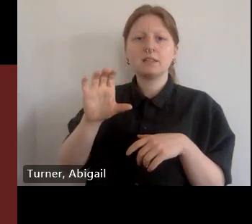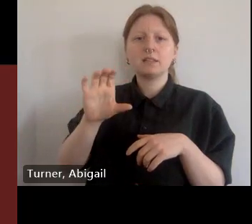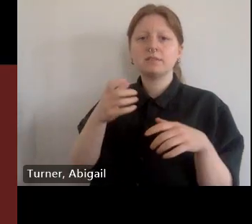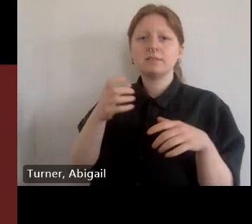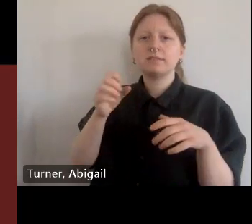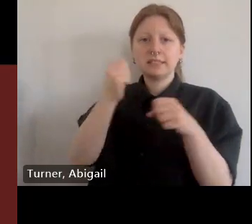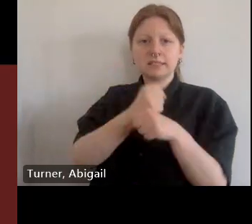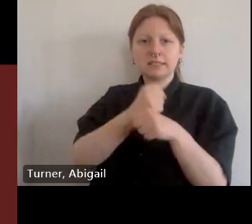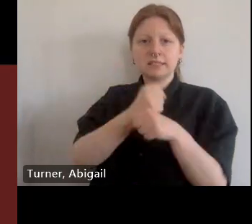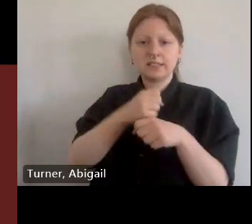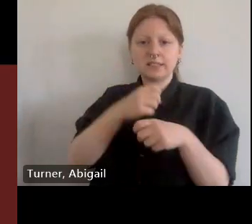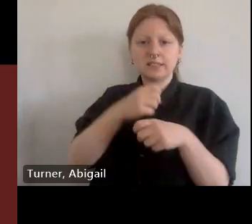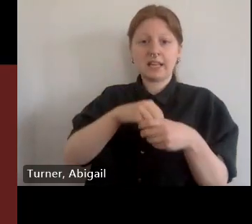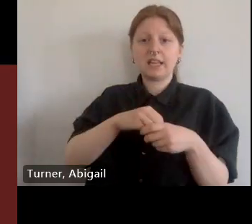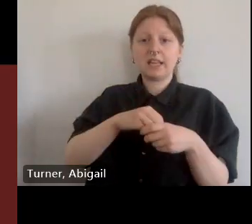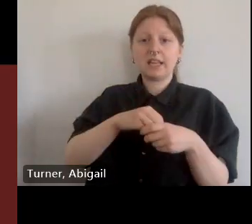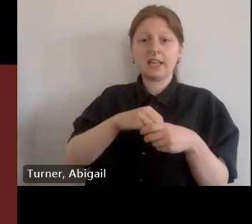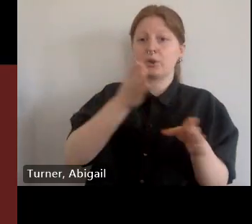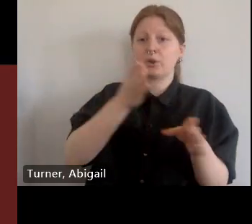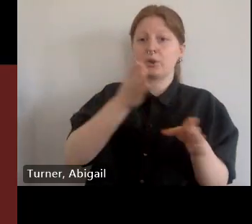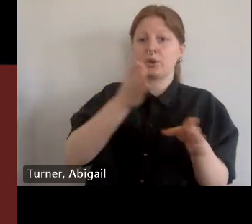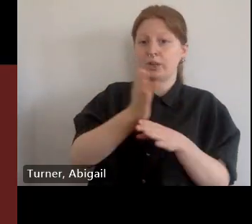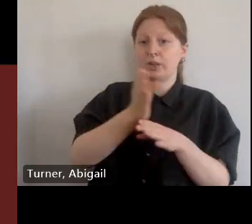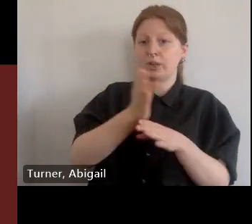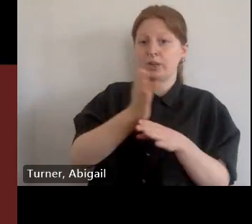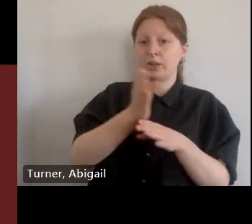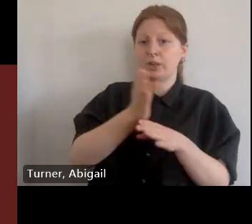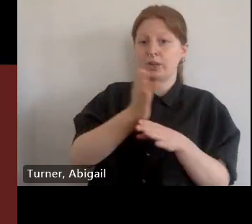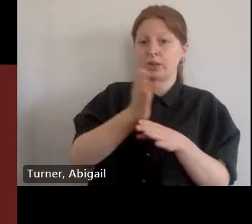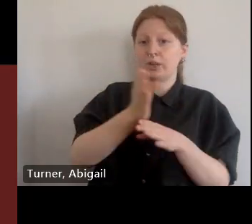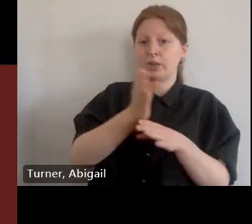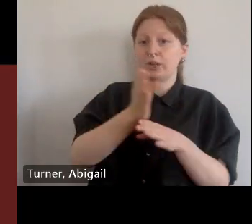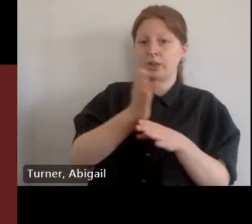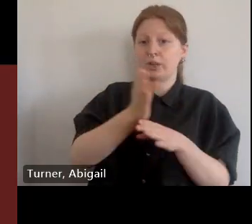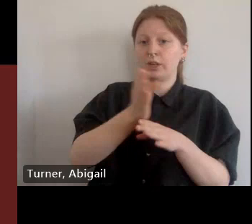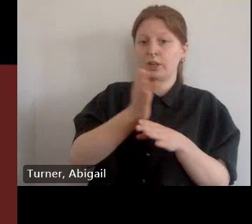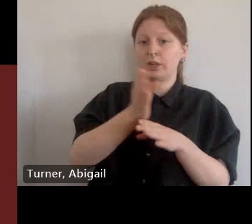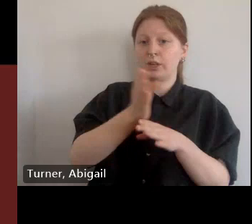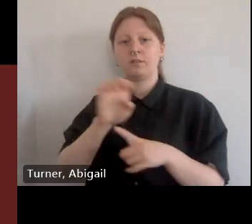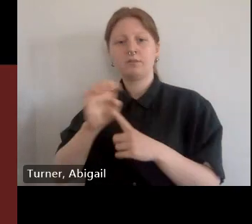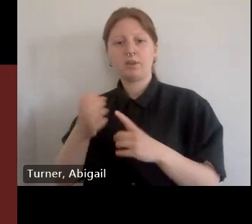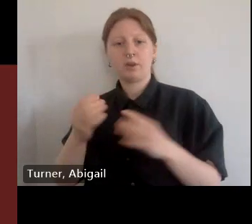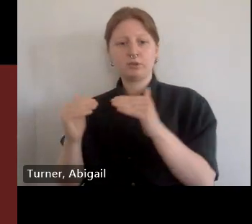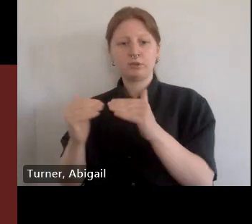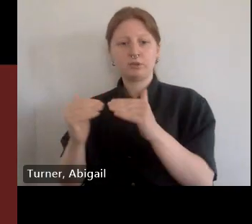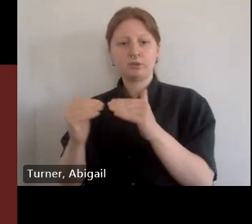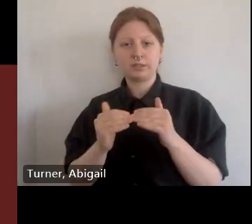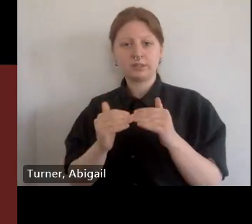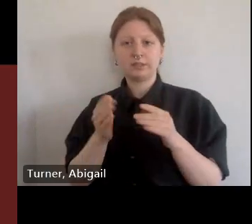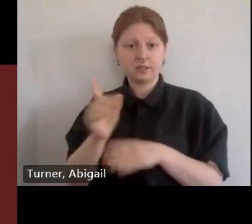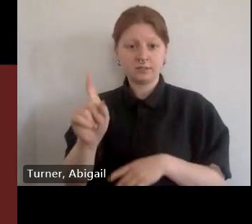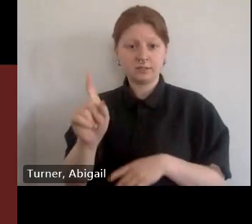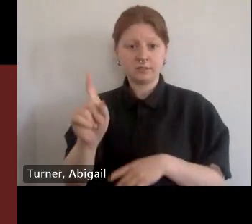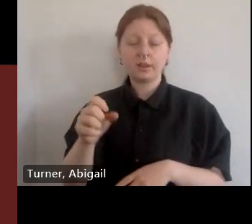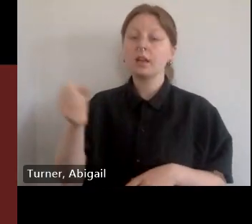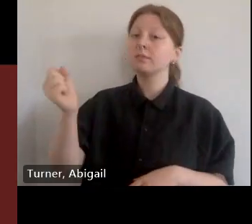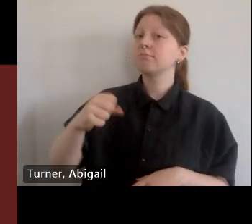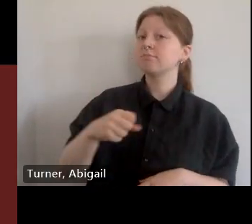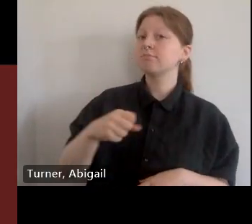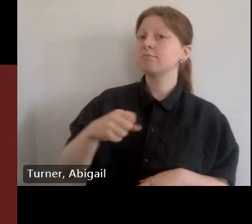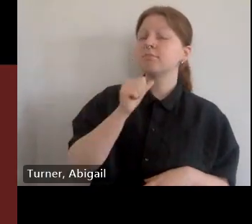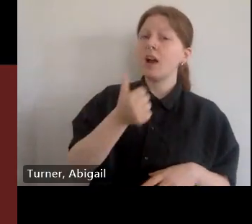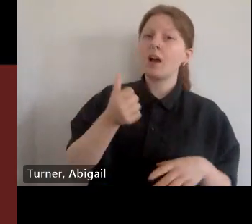Yes. I don't know all of them offhand. I could start with CBF from my current experience within the